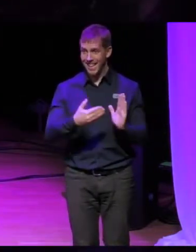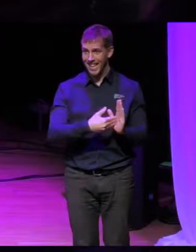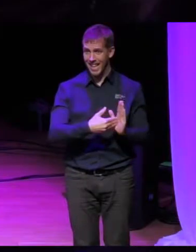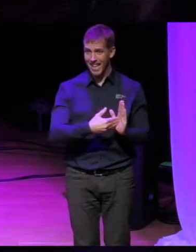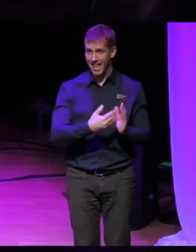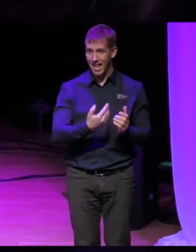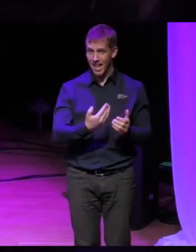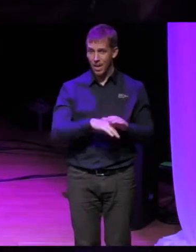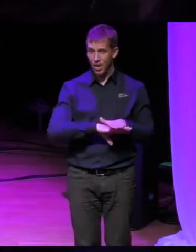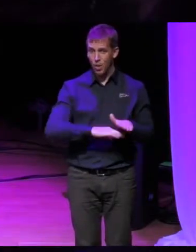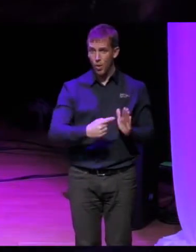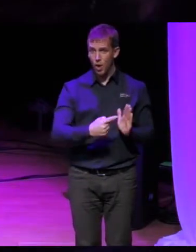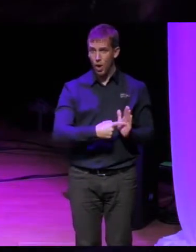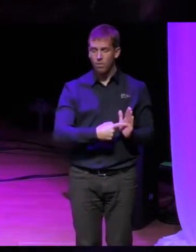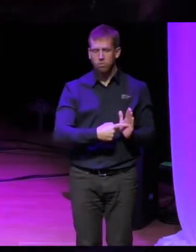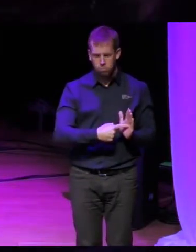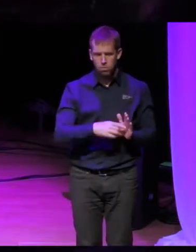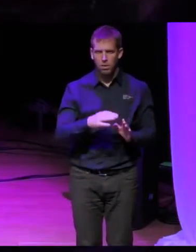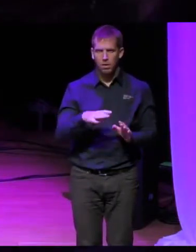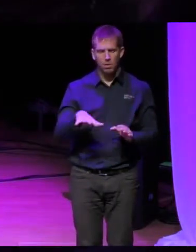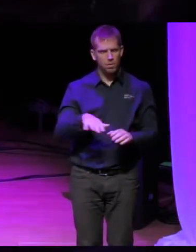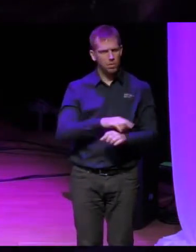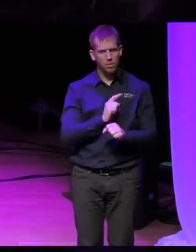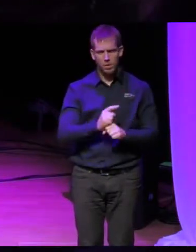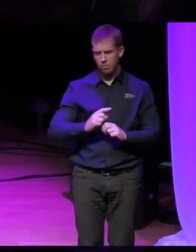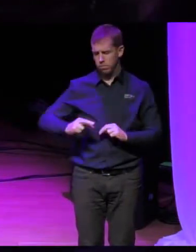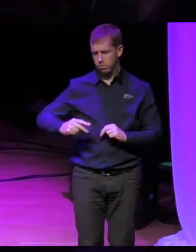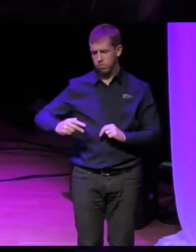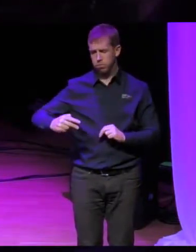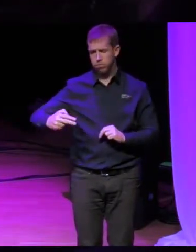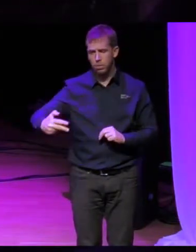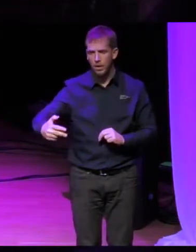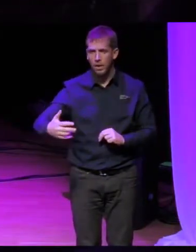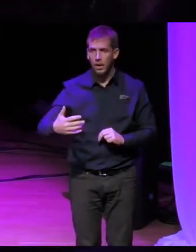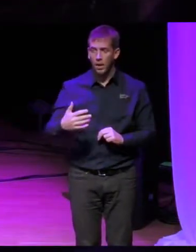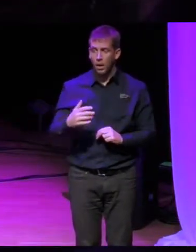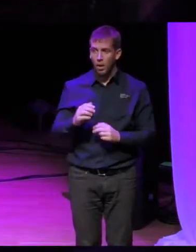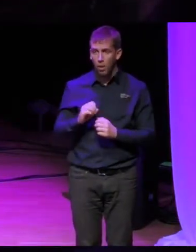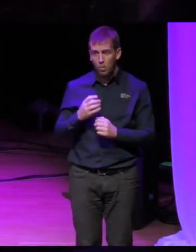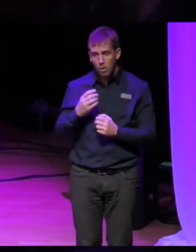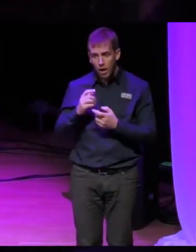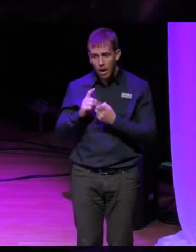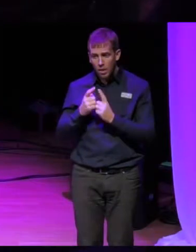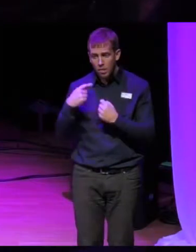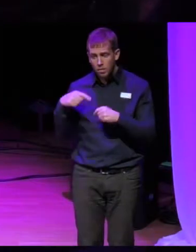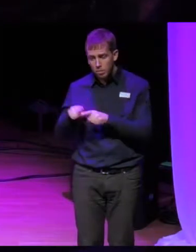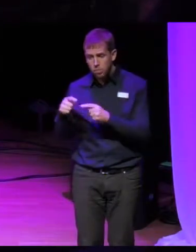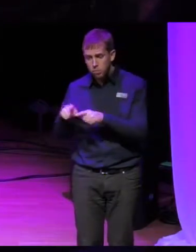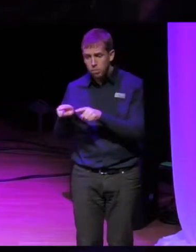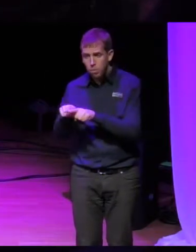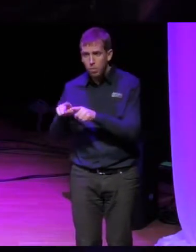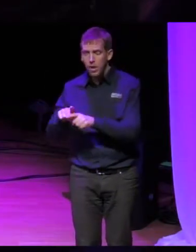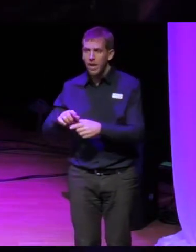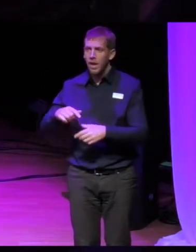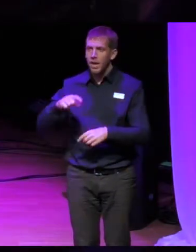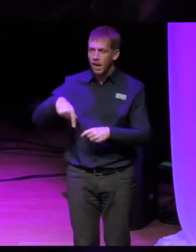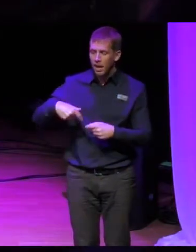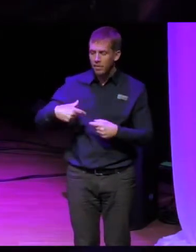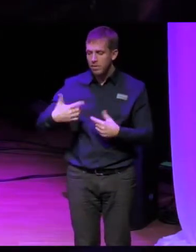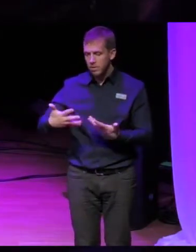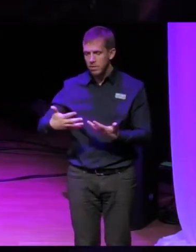it would involve a very lengthy process. It would, at the end of the day, even if there was an agreement on what the amendments would be, you'd have to get ratification